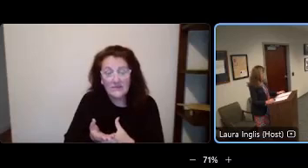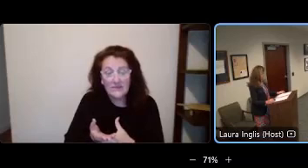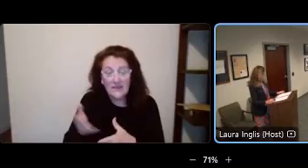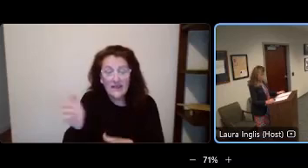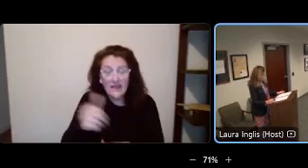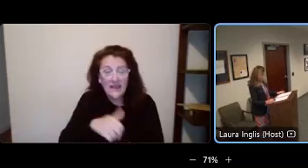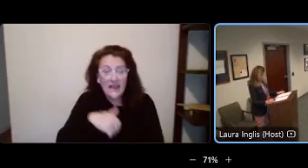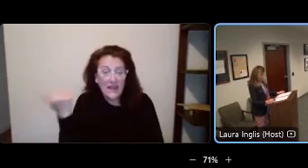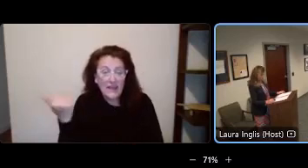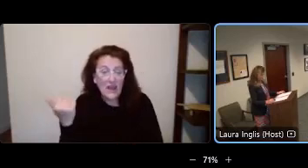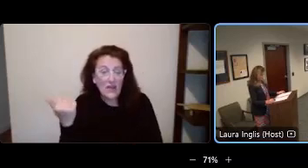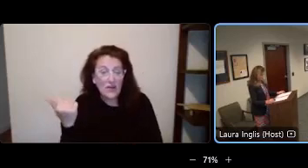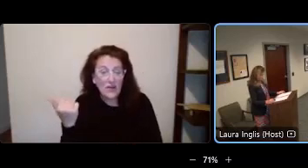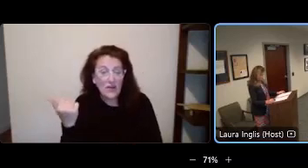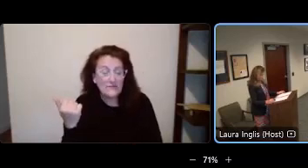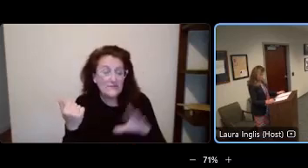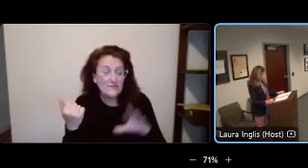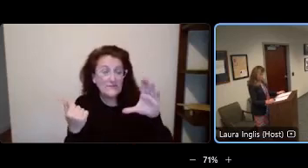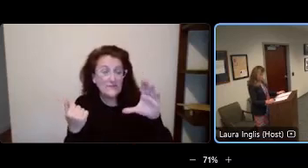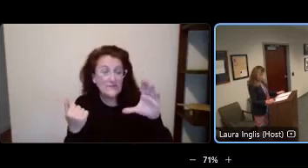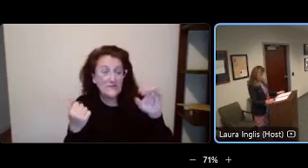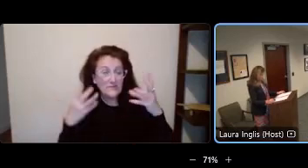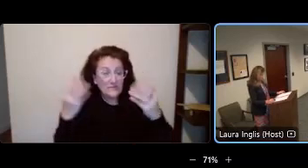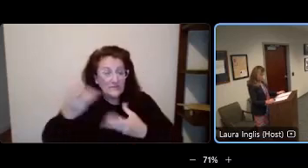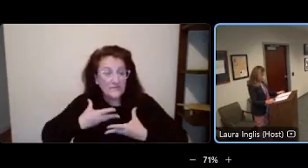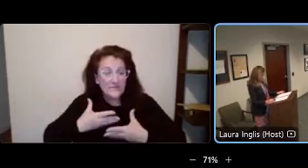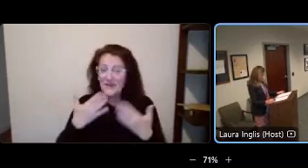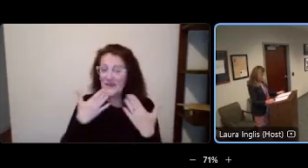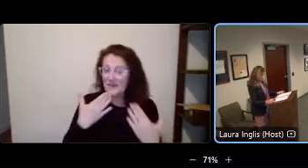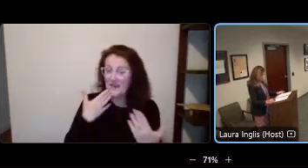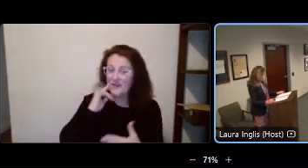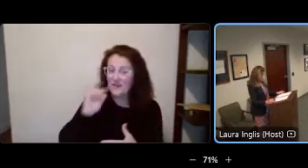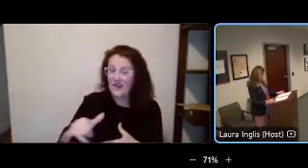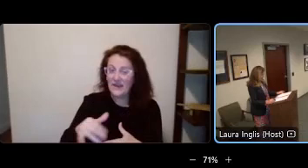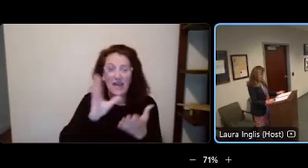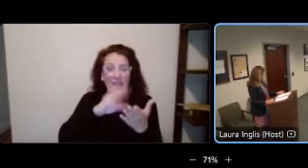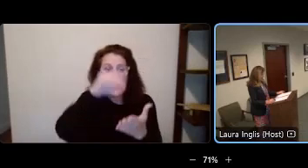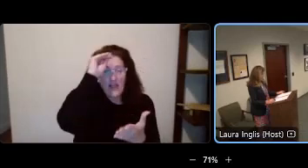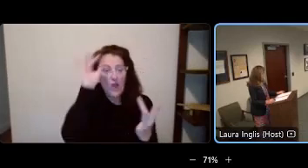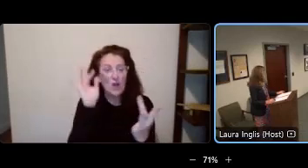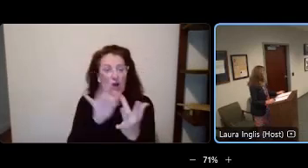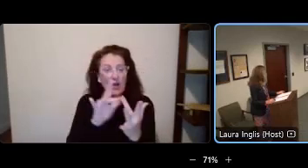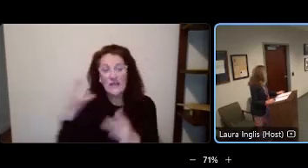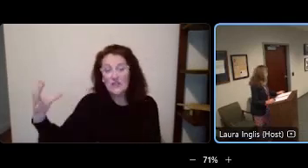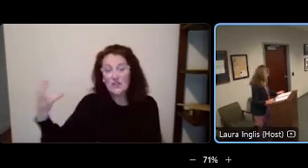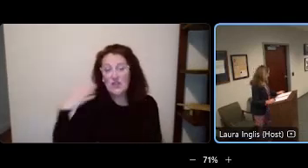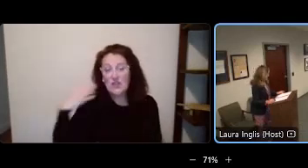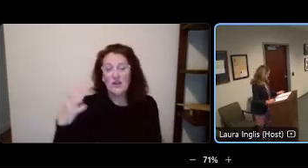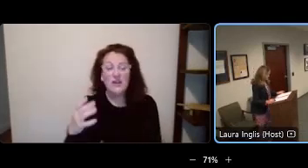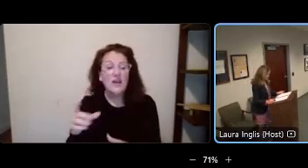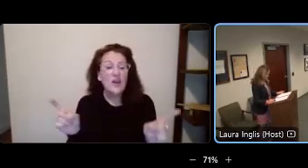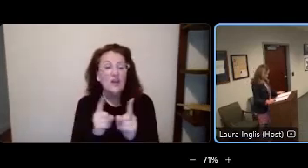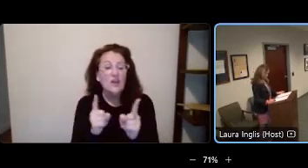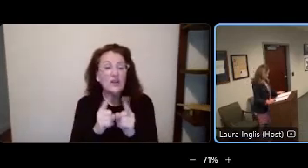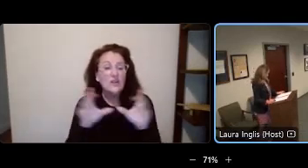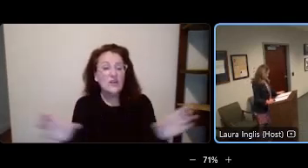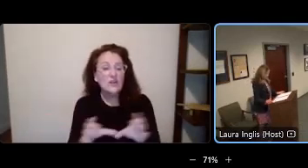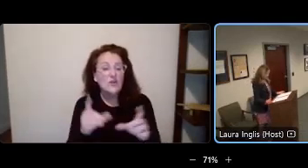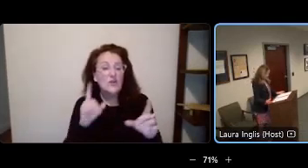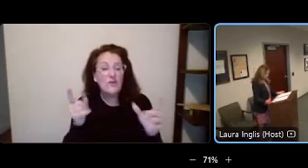quotes that you gave us. Thank you for that. And learn how to contact the chair and what to do with executive